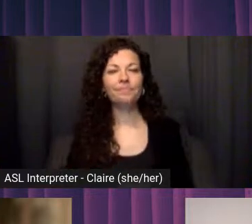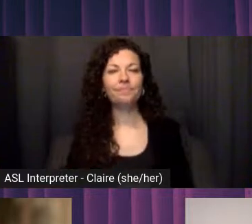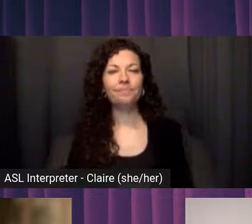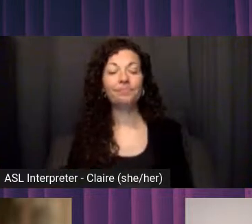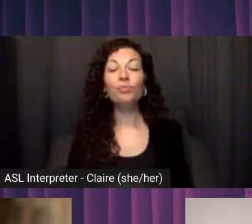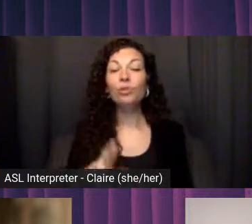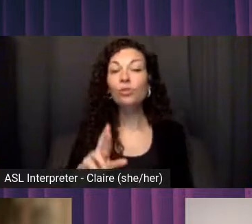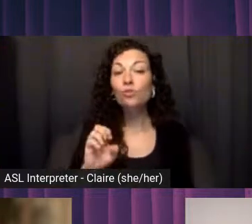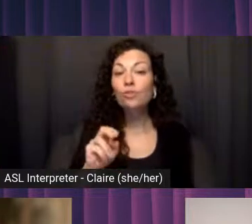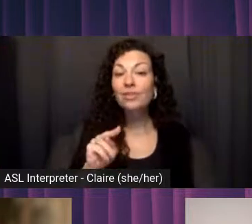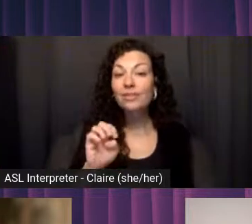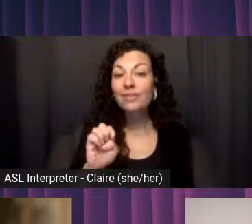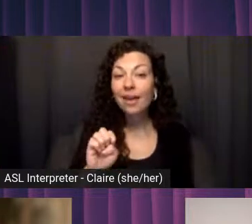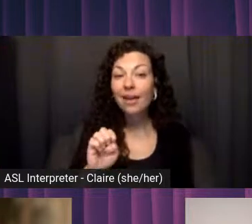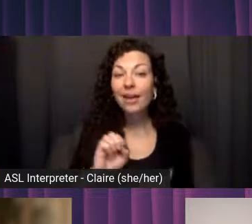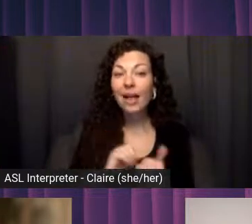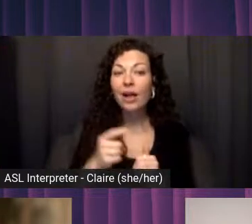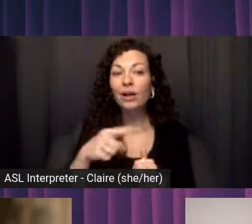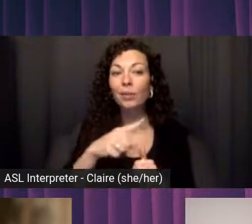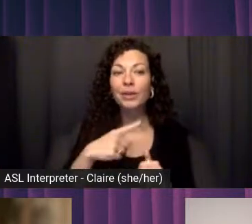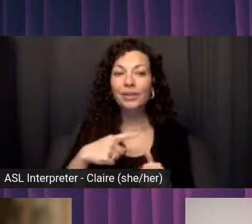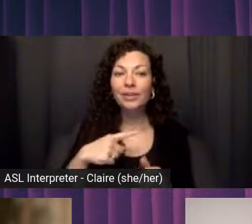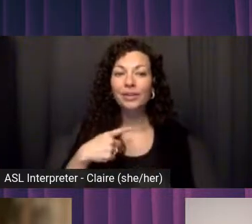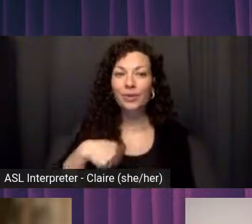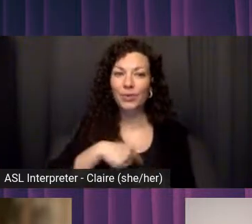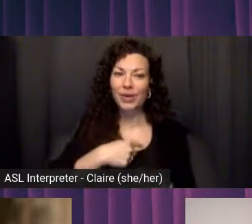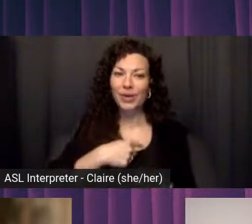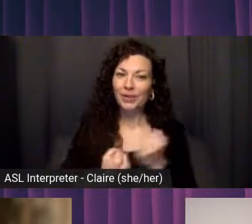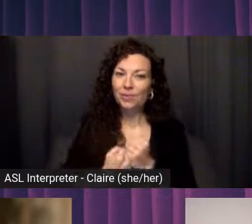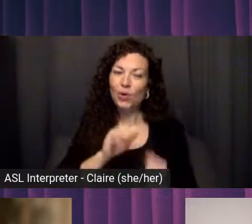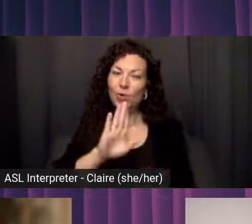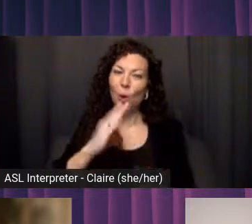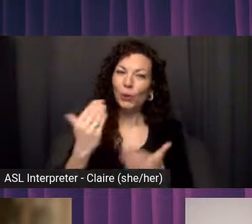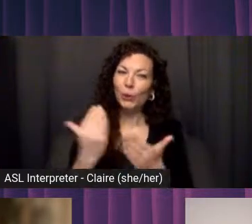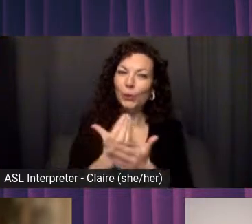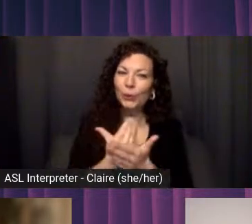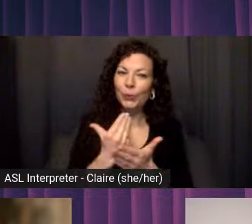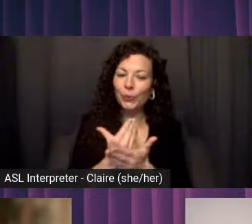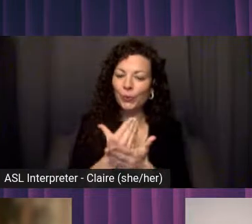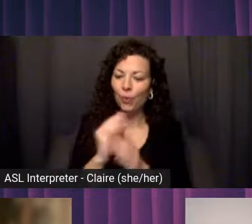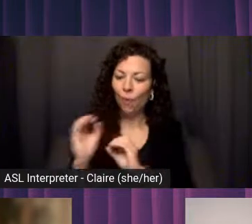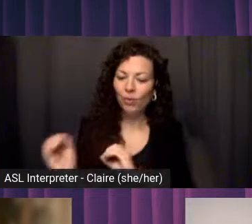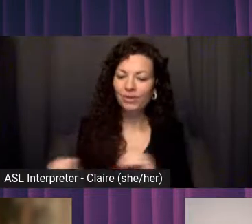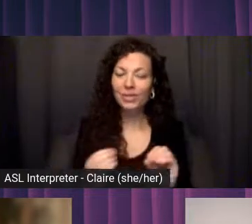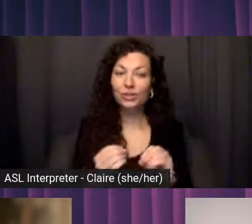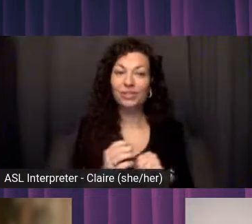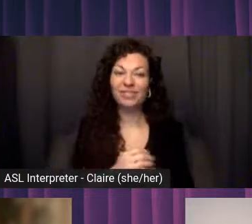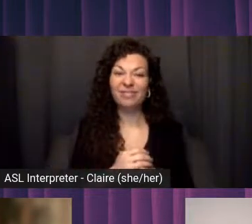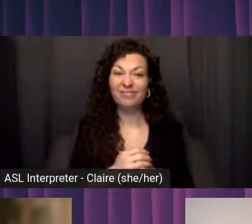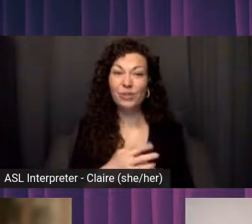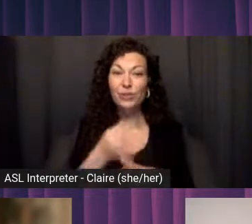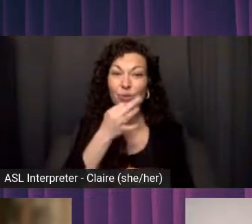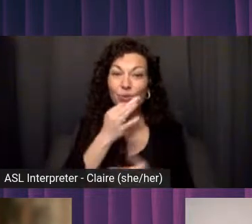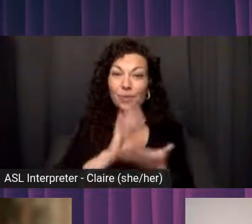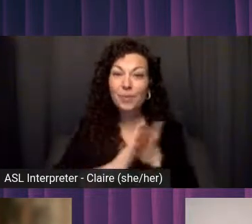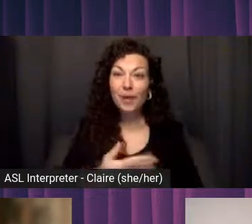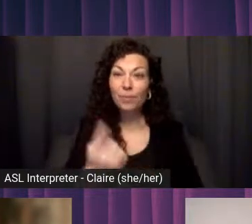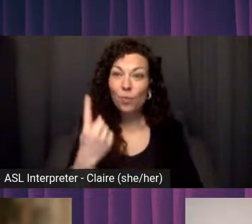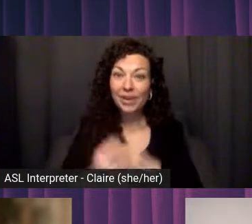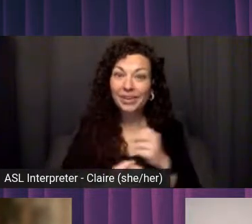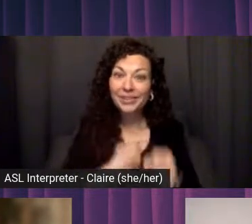of your newly formed organization that's just turning one? Yeah,